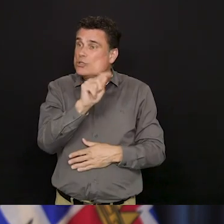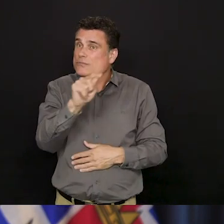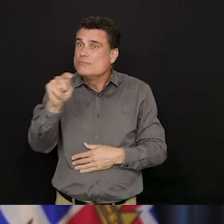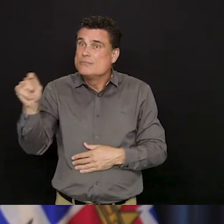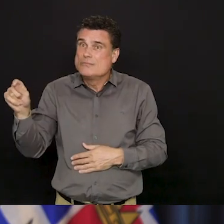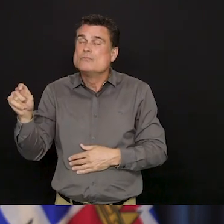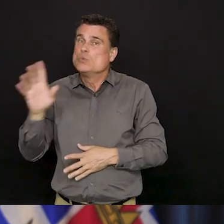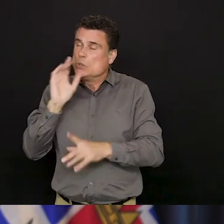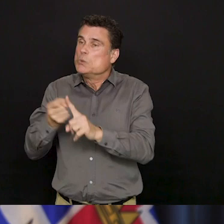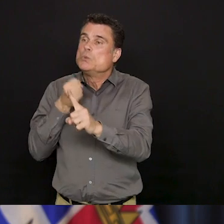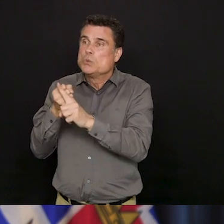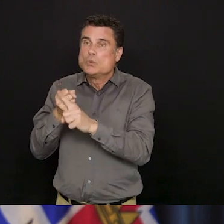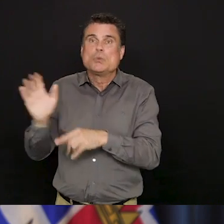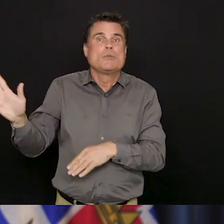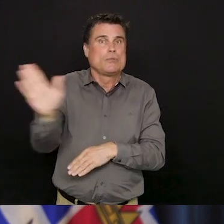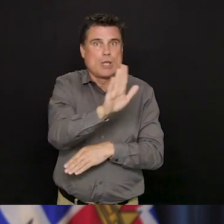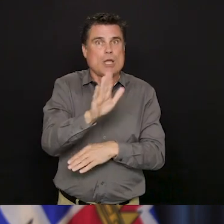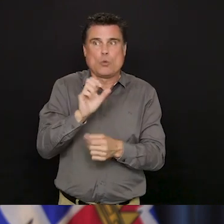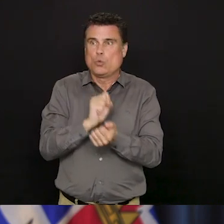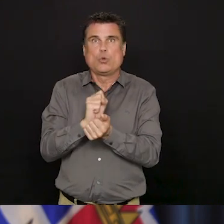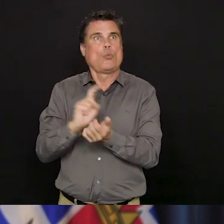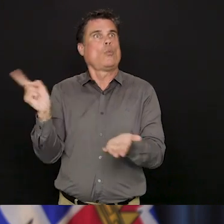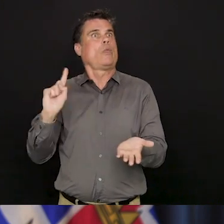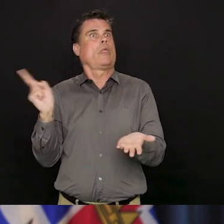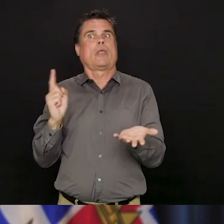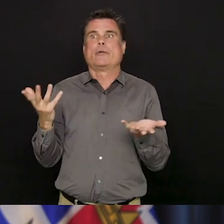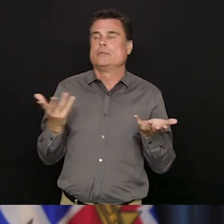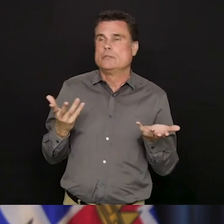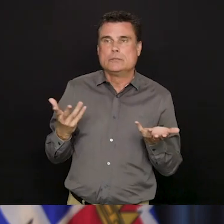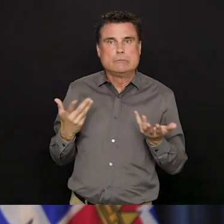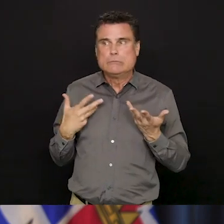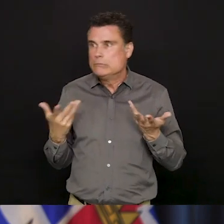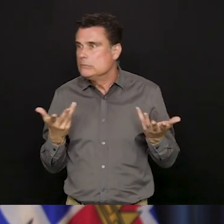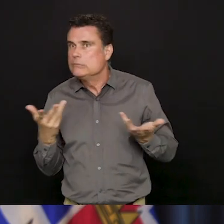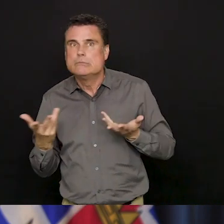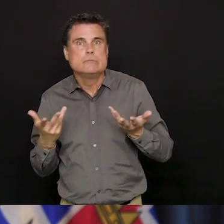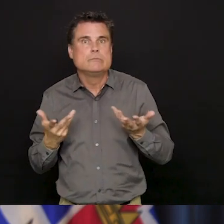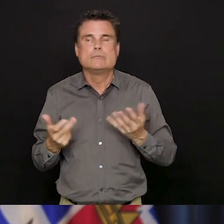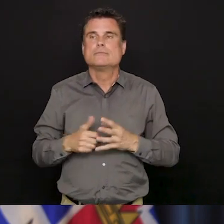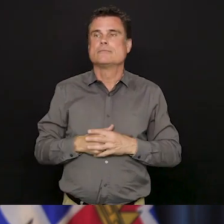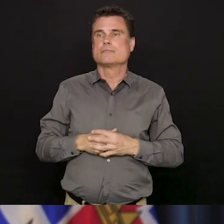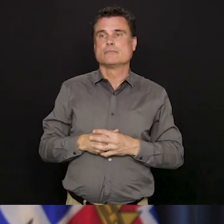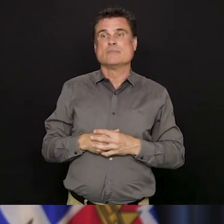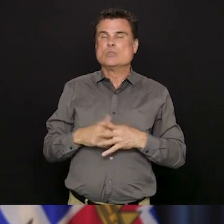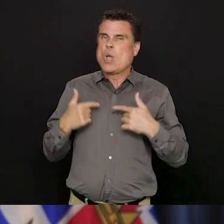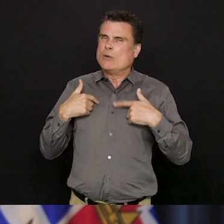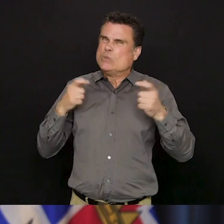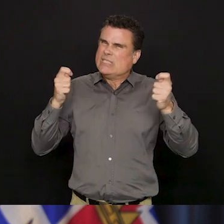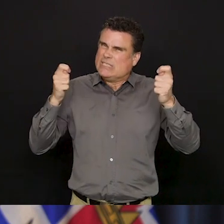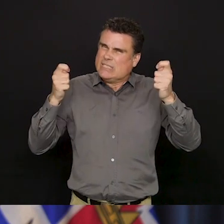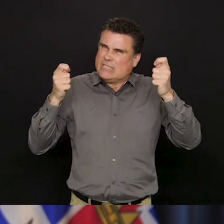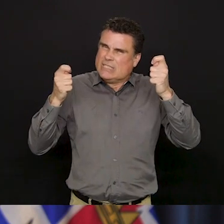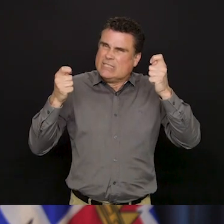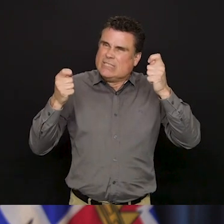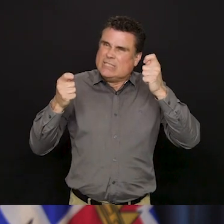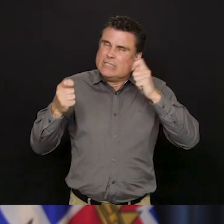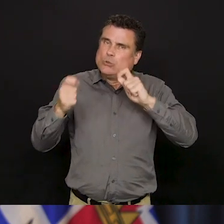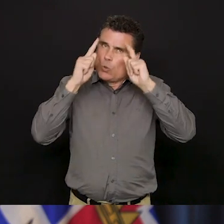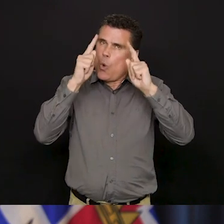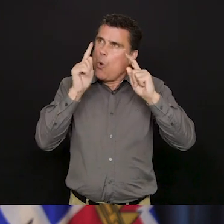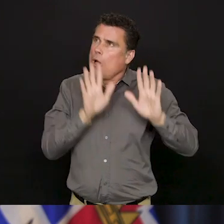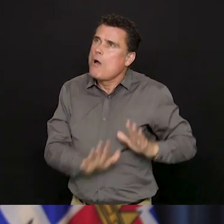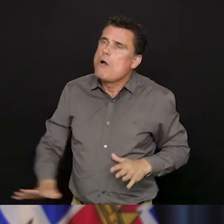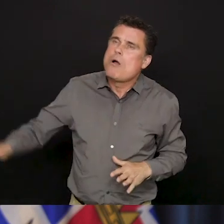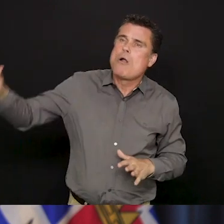we've headed in and that we're on and is absolutely necessary in these times. And of course, the consequence of that is we have to make sure